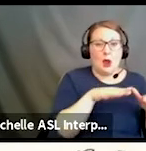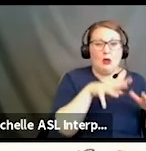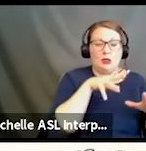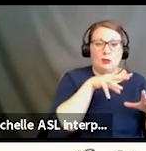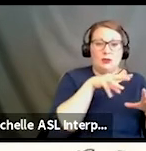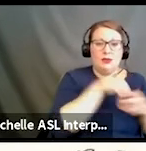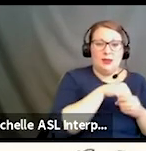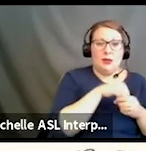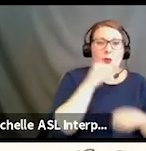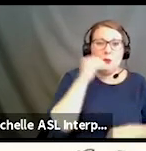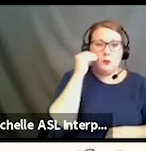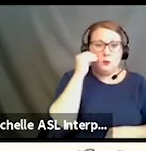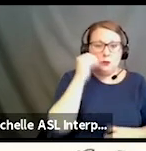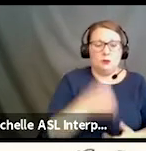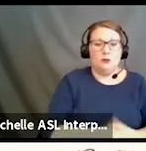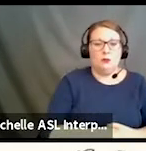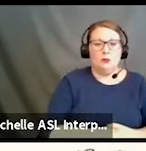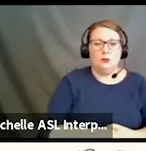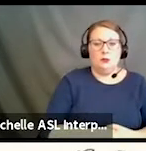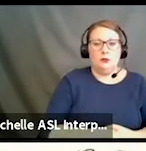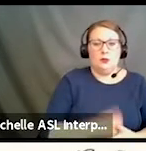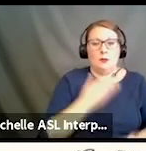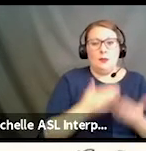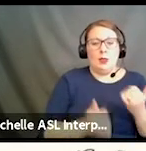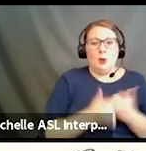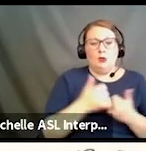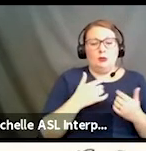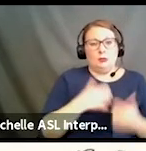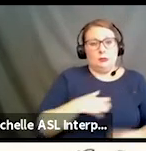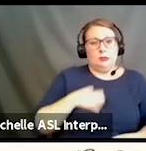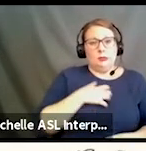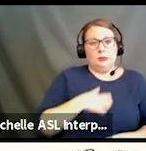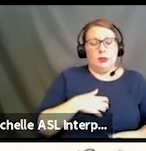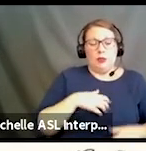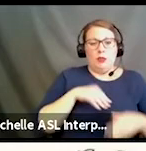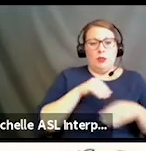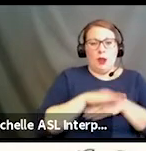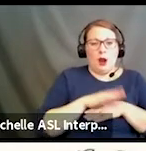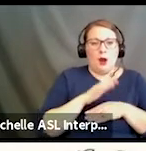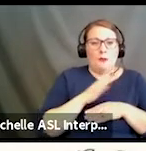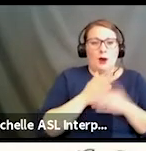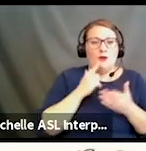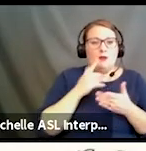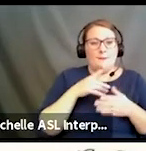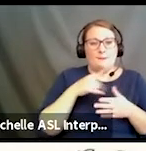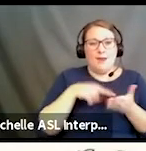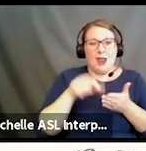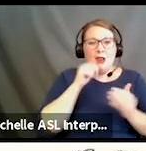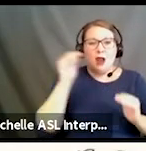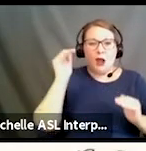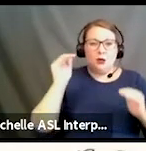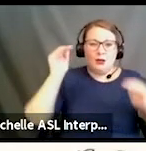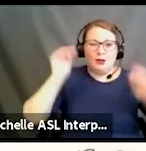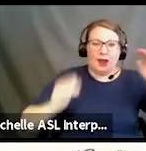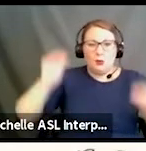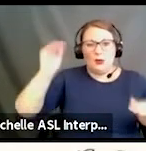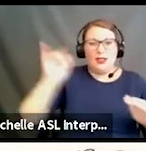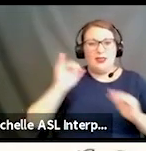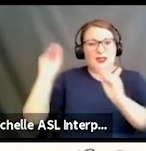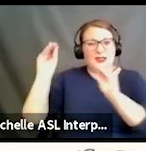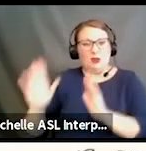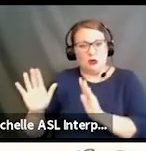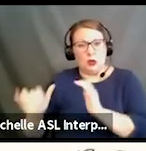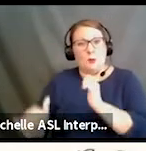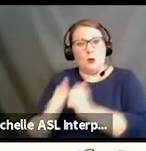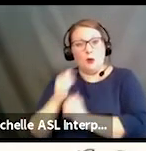home. Perhaps the most troubling aspect of this pay inequity is that, unlike your teaching force, which is